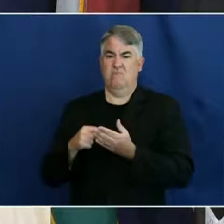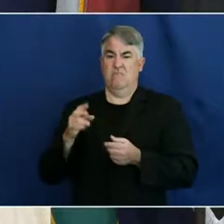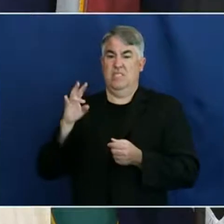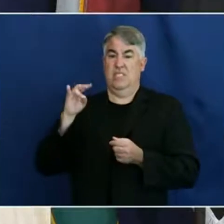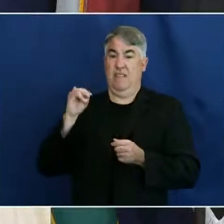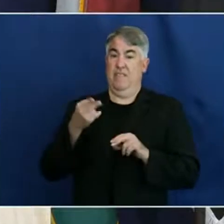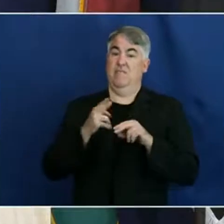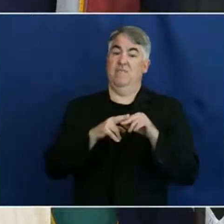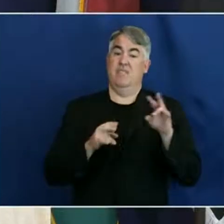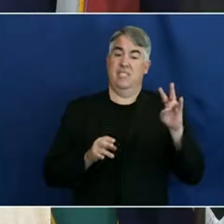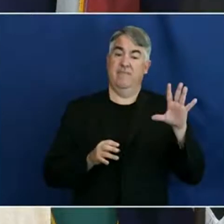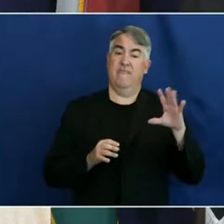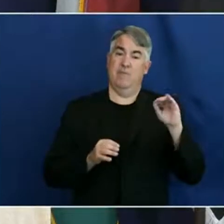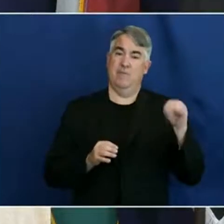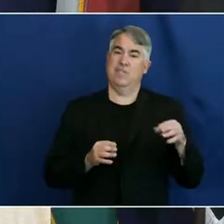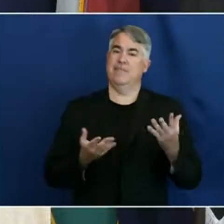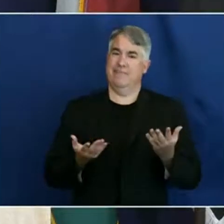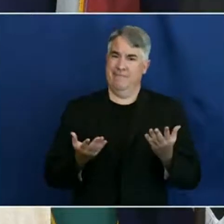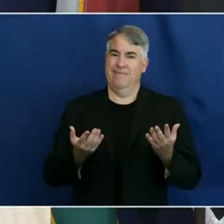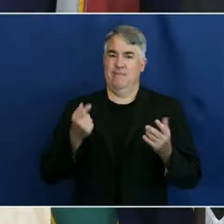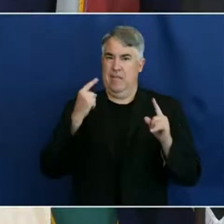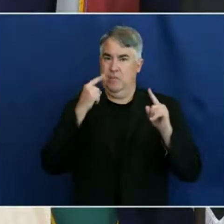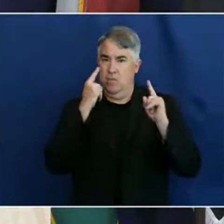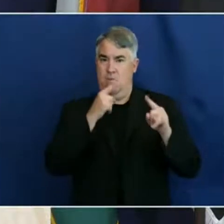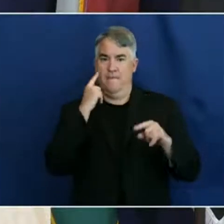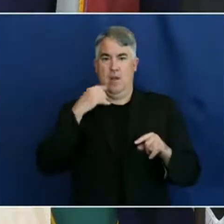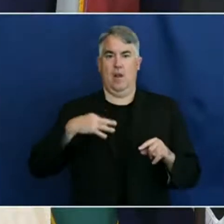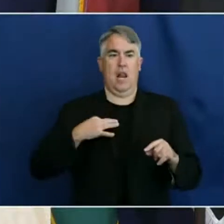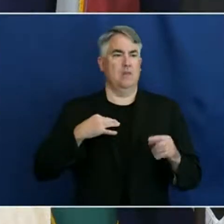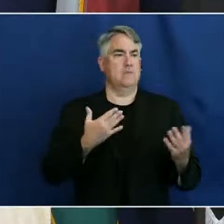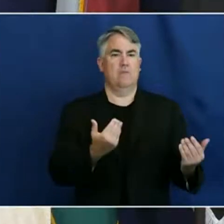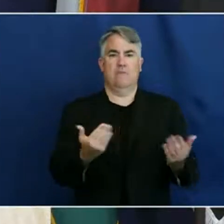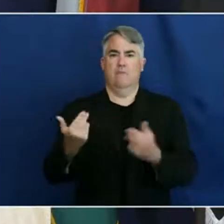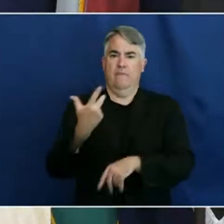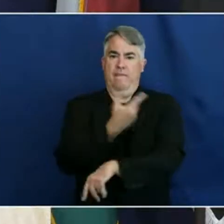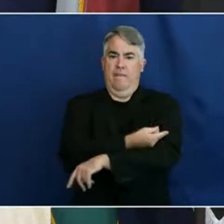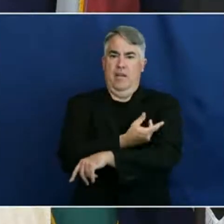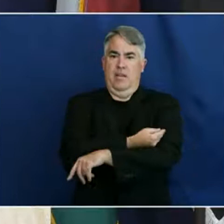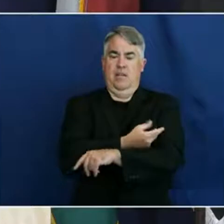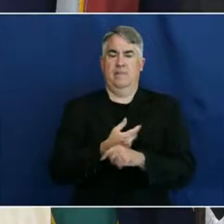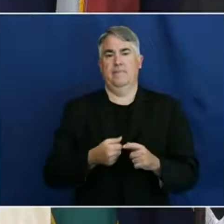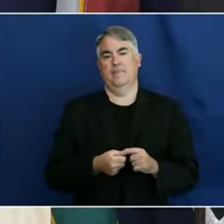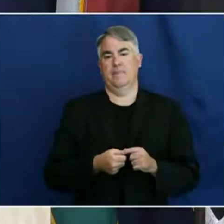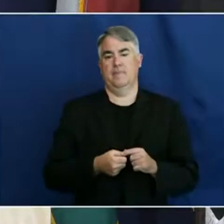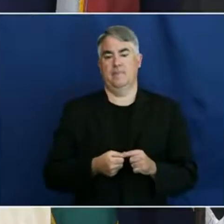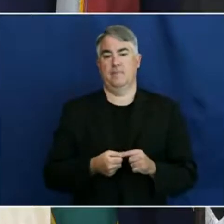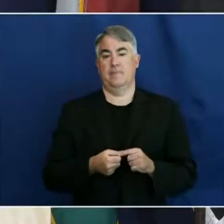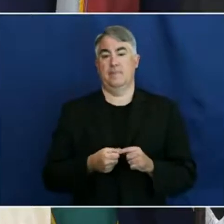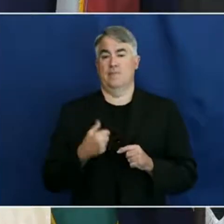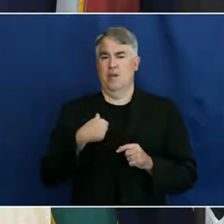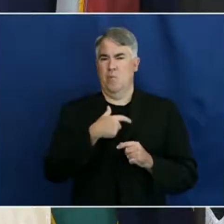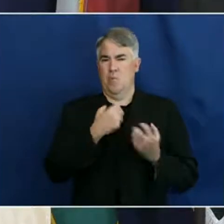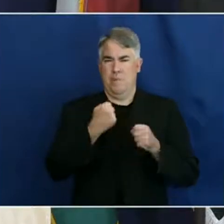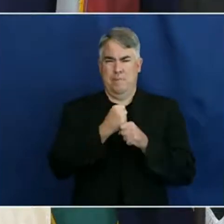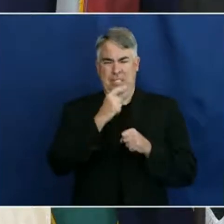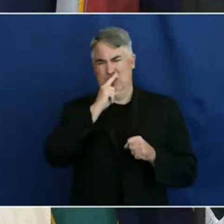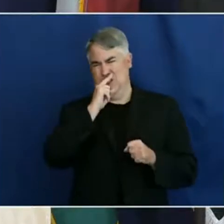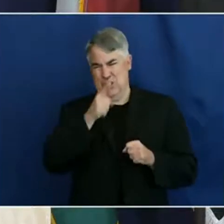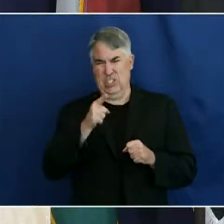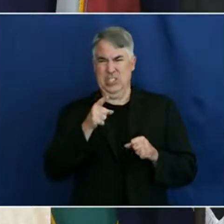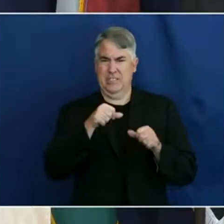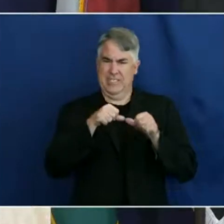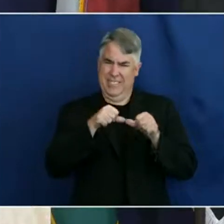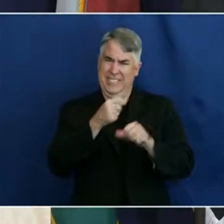to 75% of the eligible population. And we just want to make sure that people continue to get